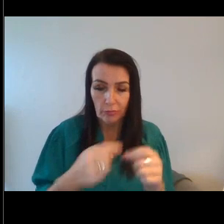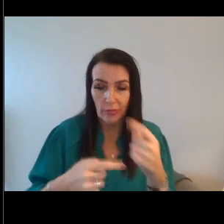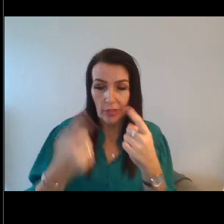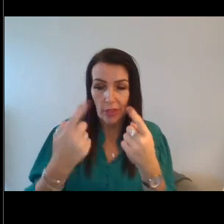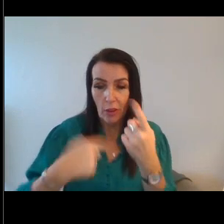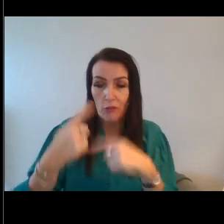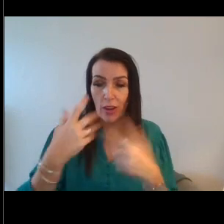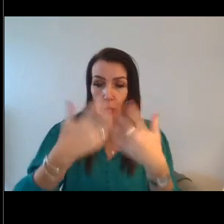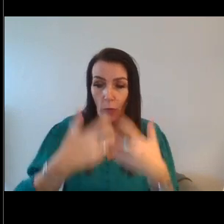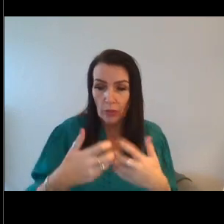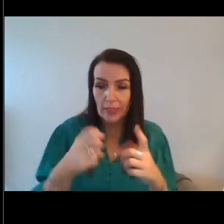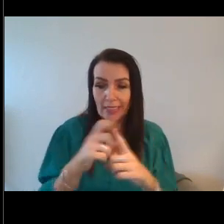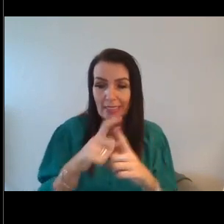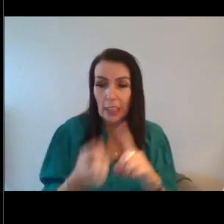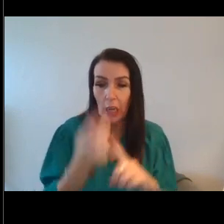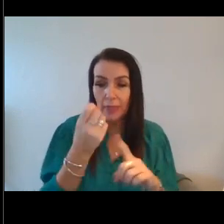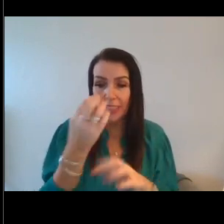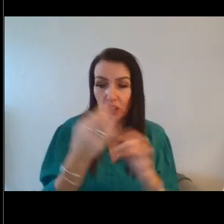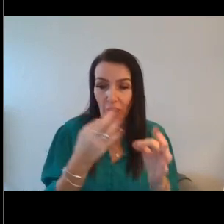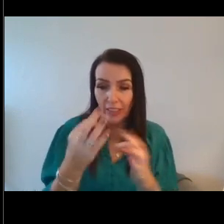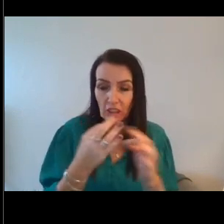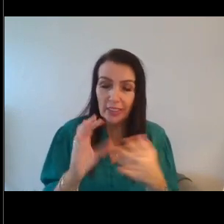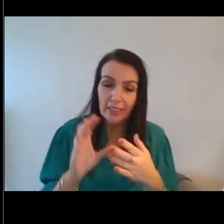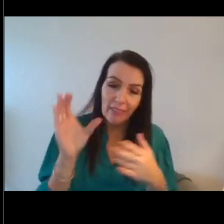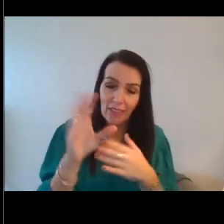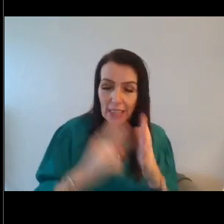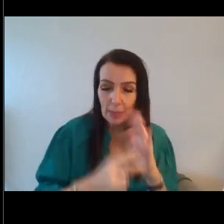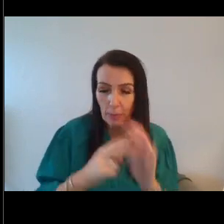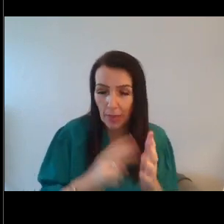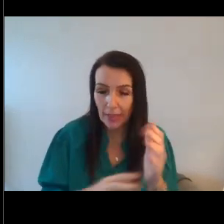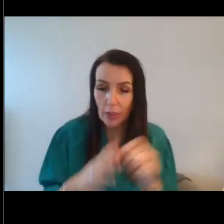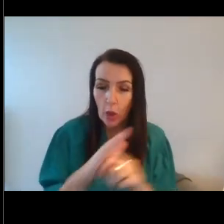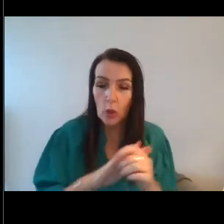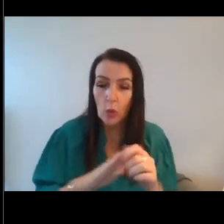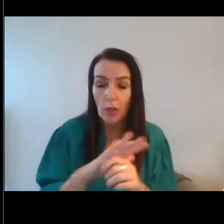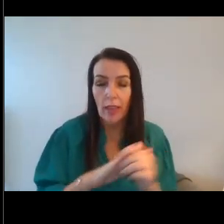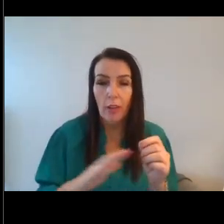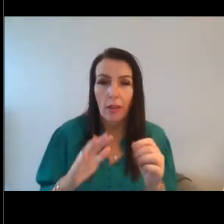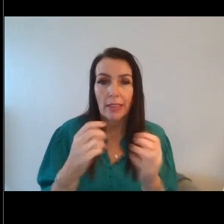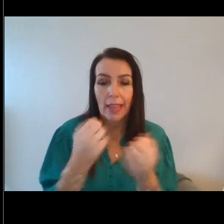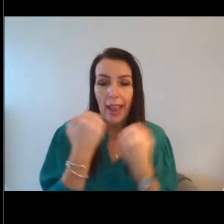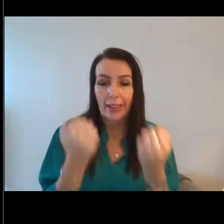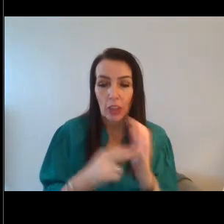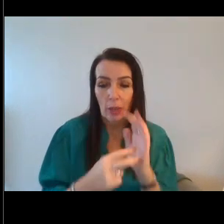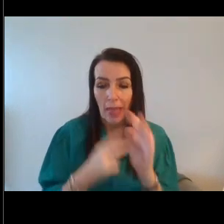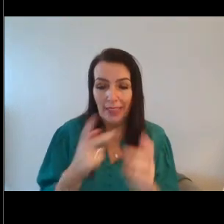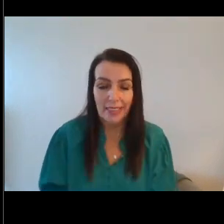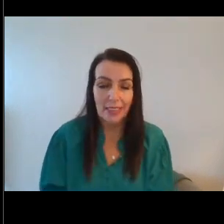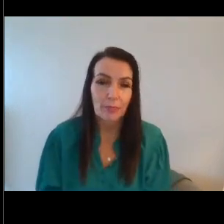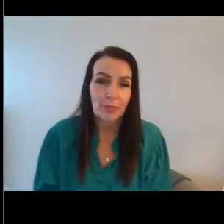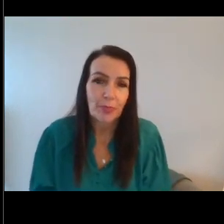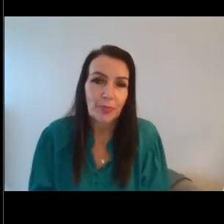decarbonization strategies, investment plans, or local area energy plans. Next slide, please,